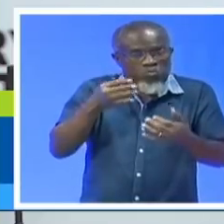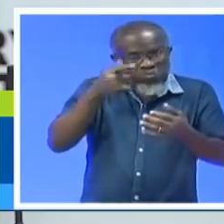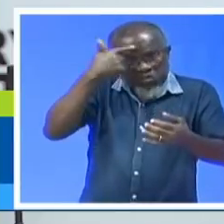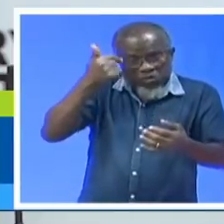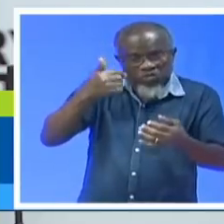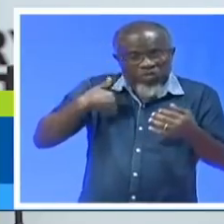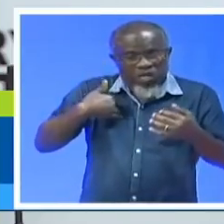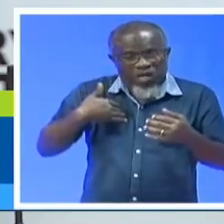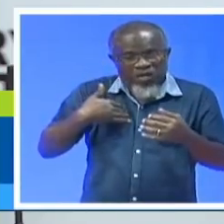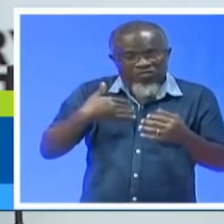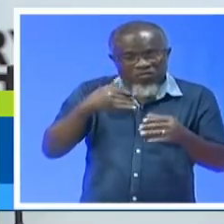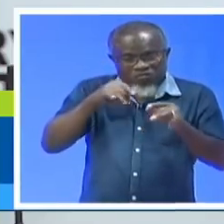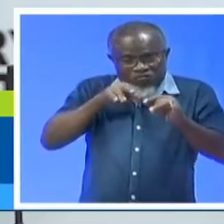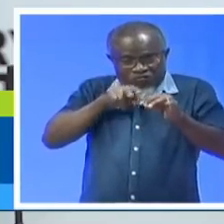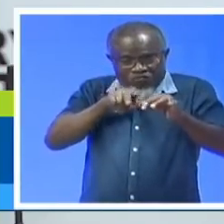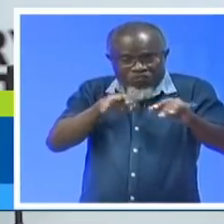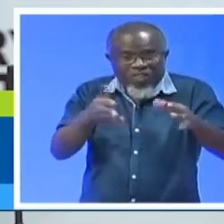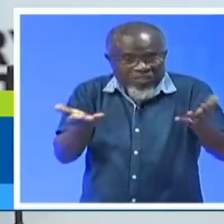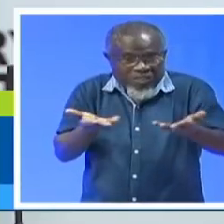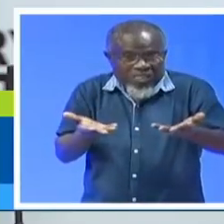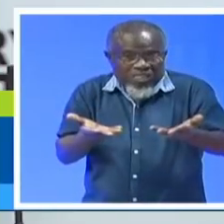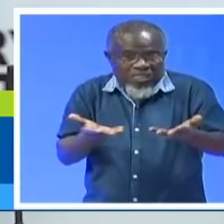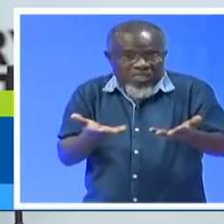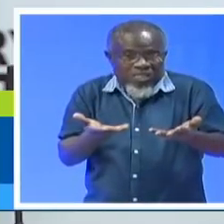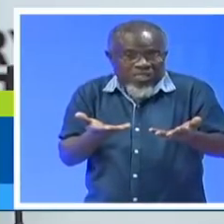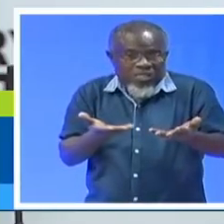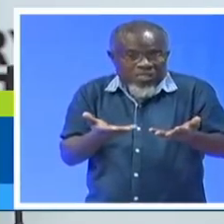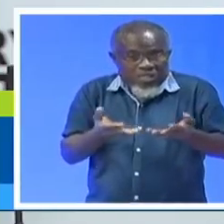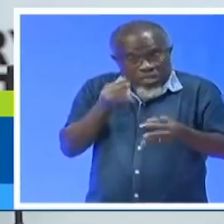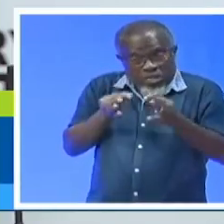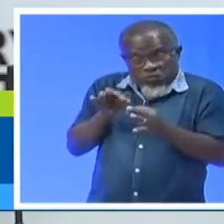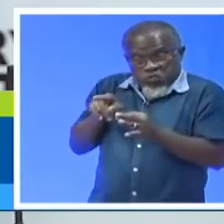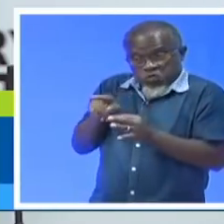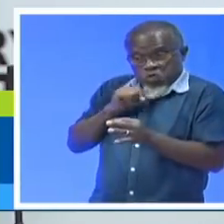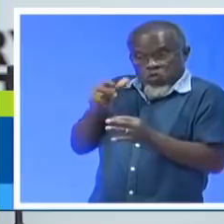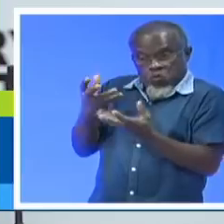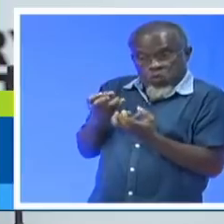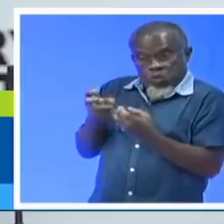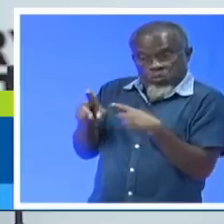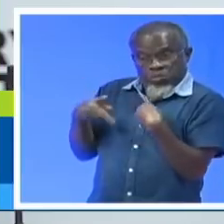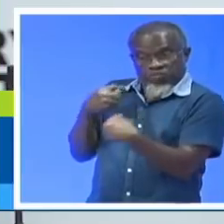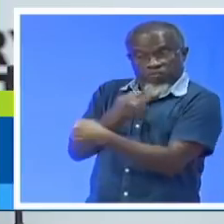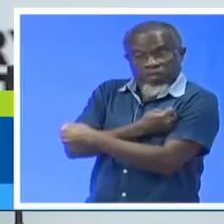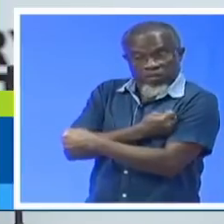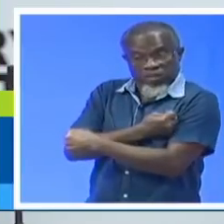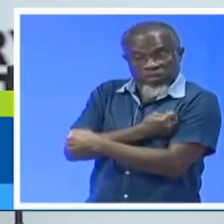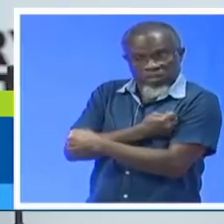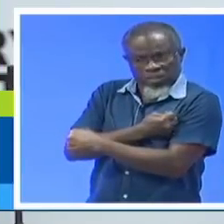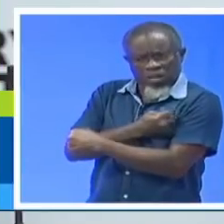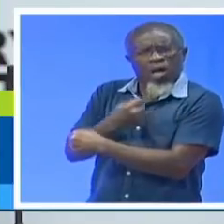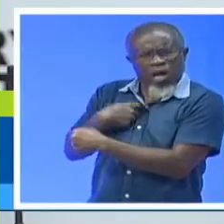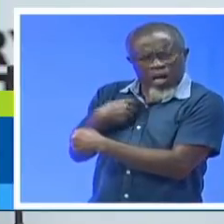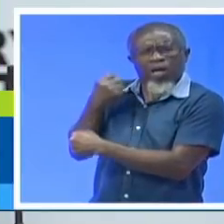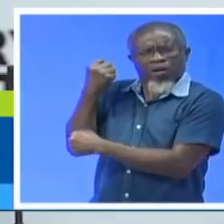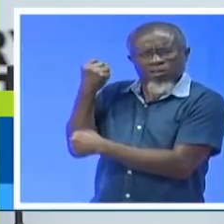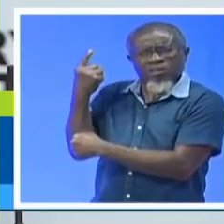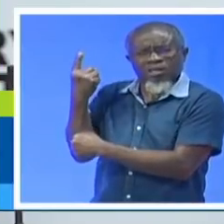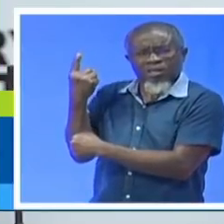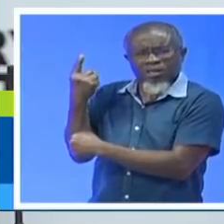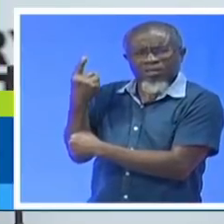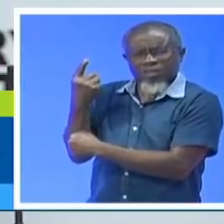be vaccinated, as I said, I may not agree with the position, but I respect it. But